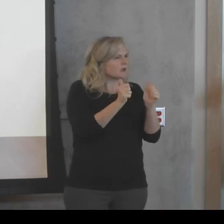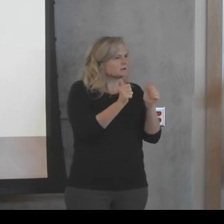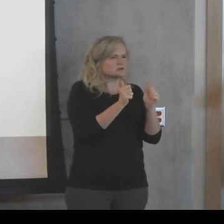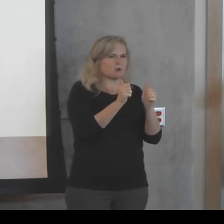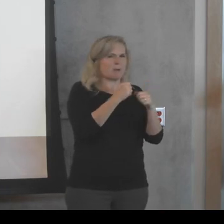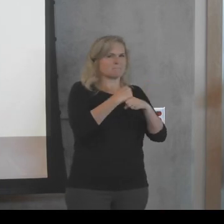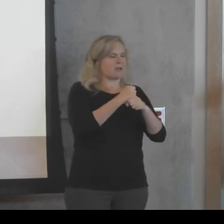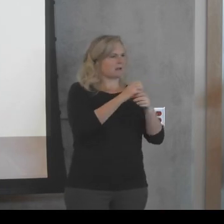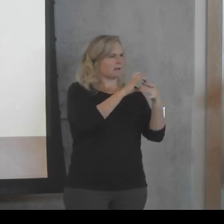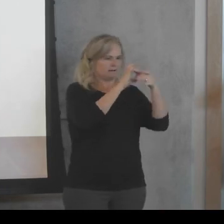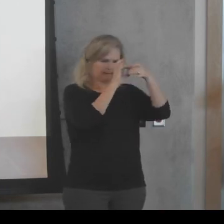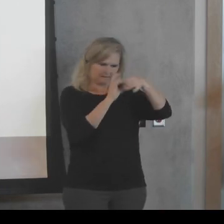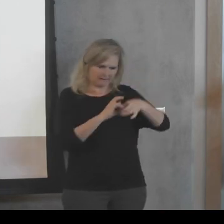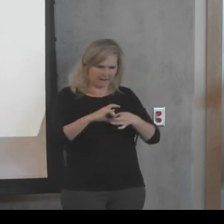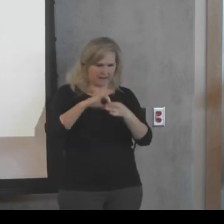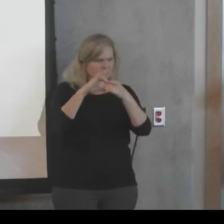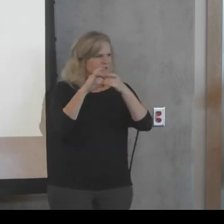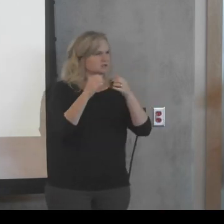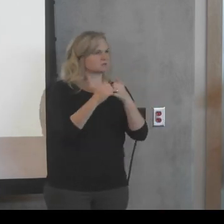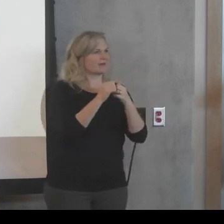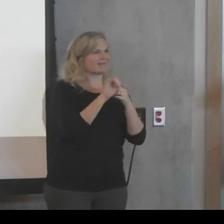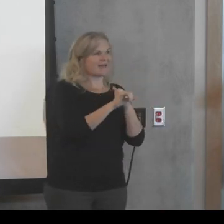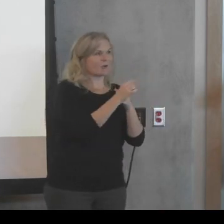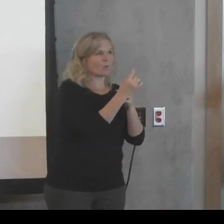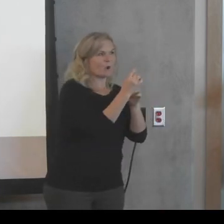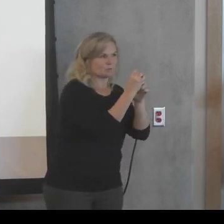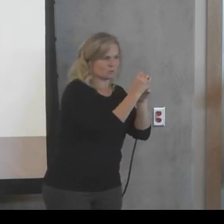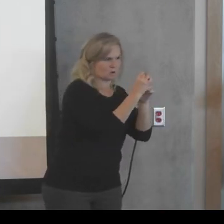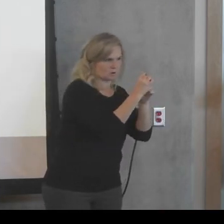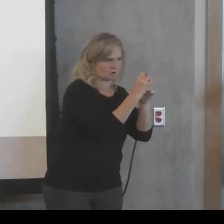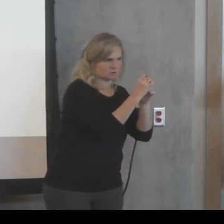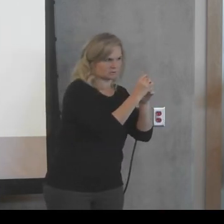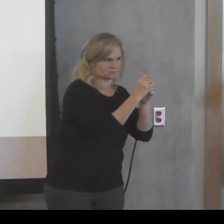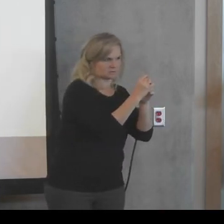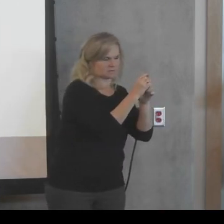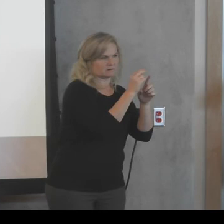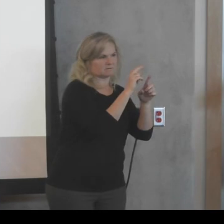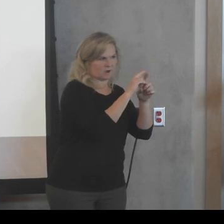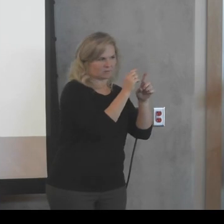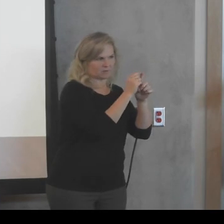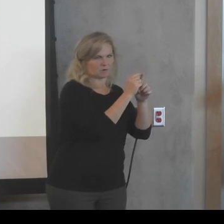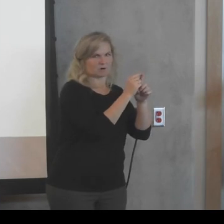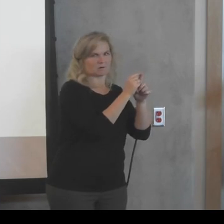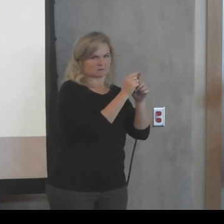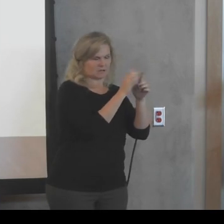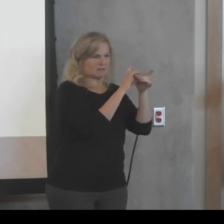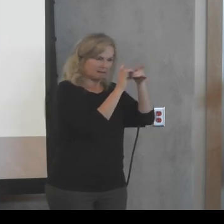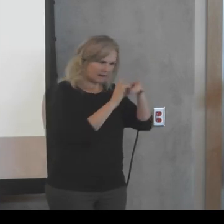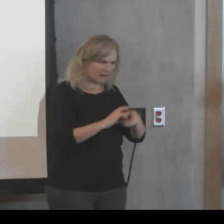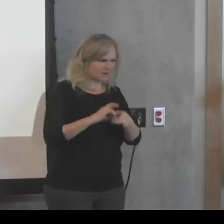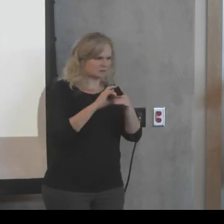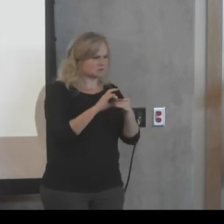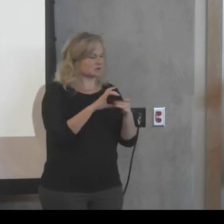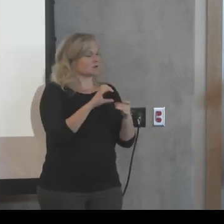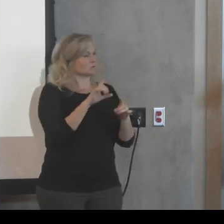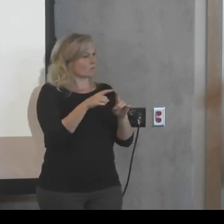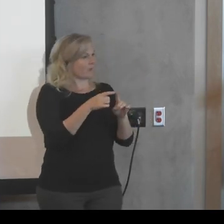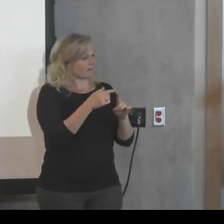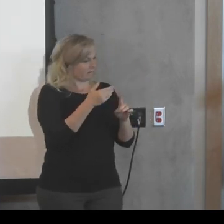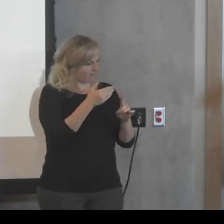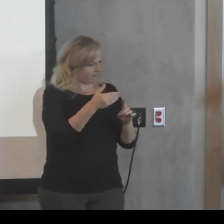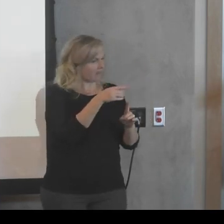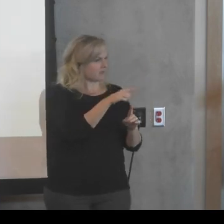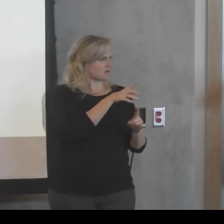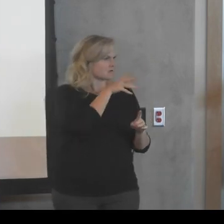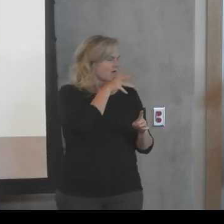these connections between a vocabulary word so that when they're talking, they're much